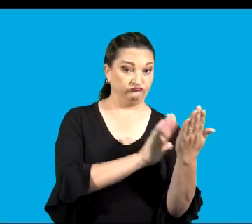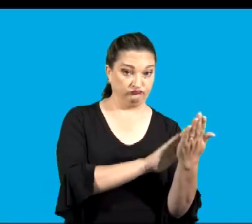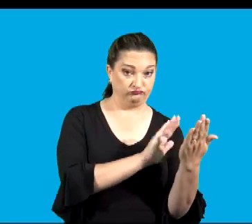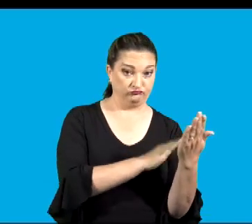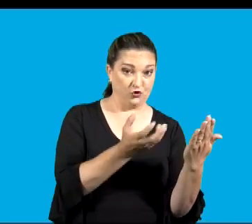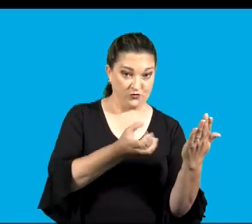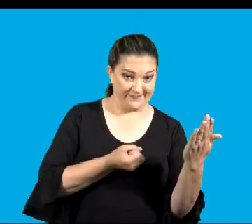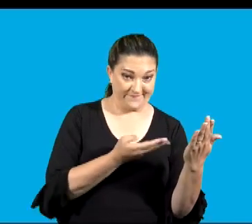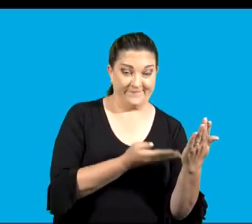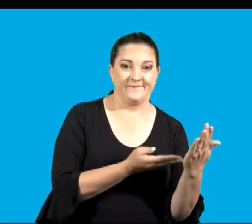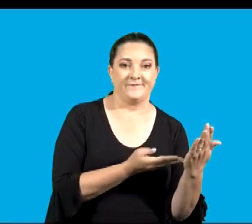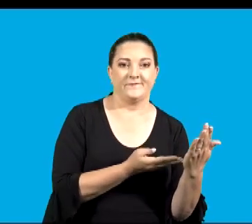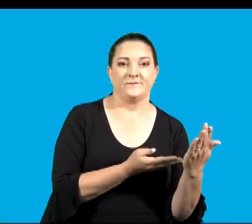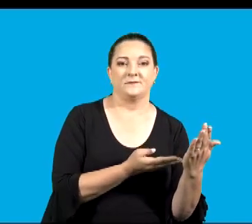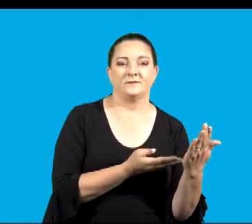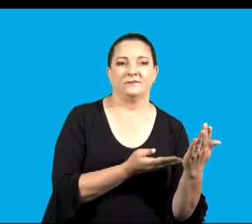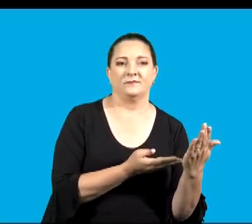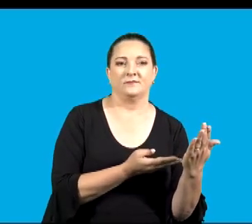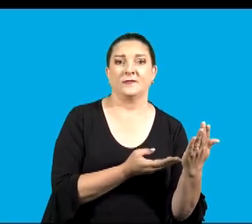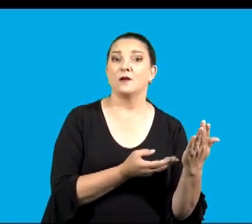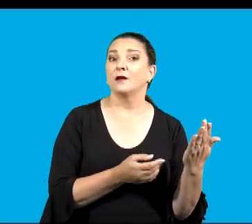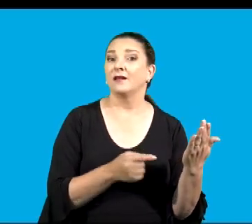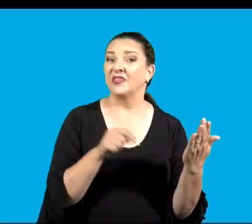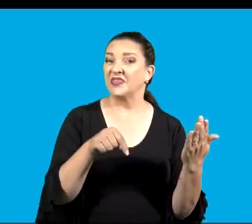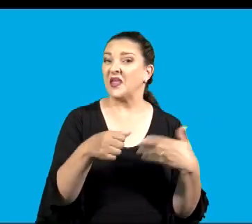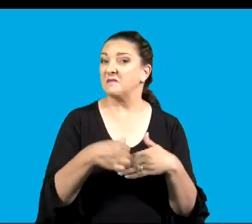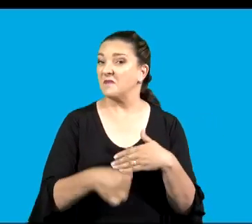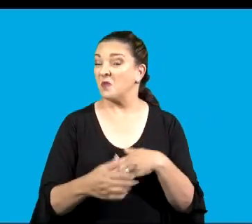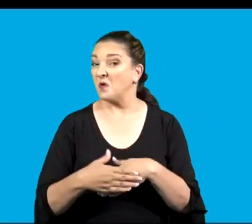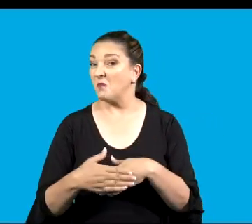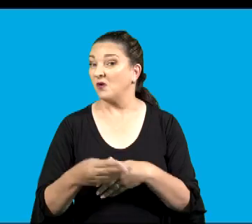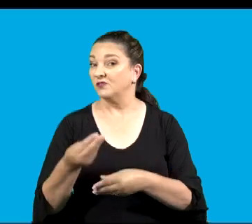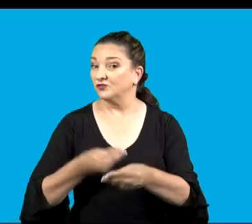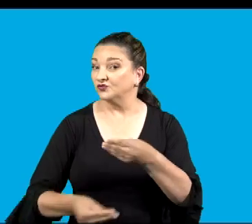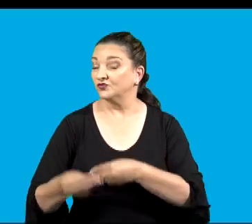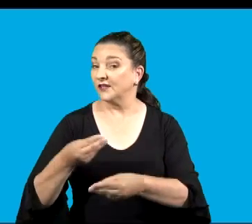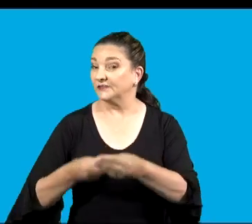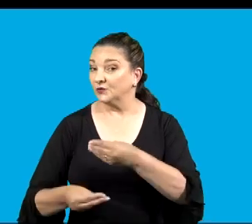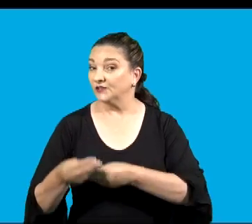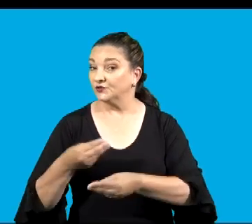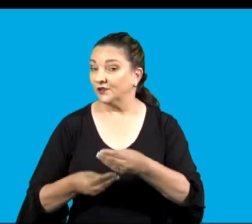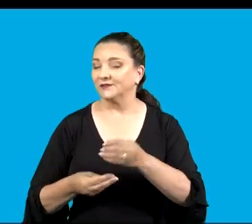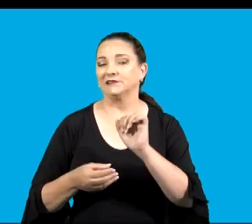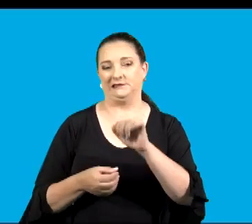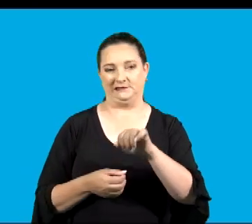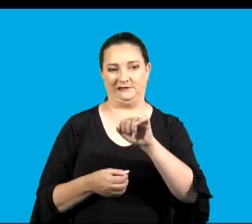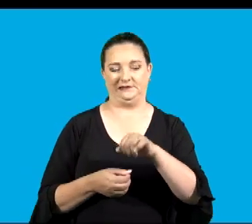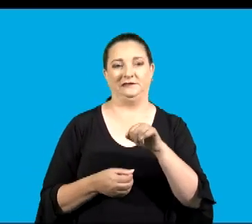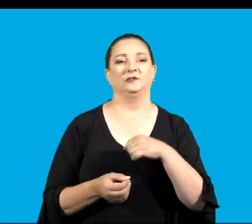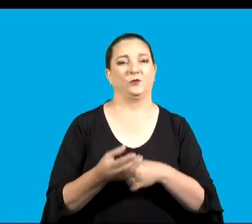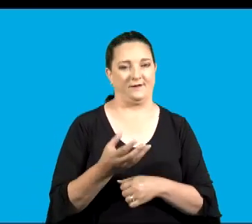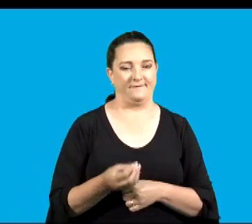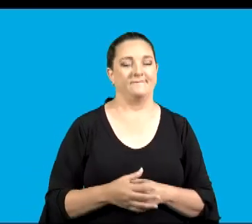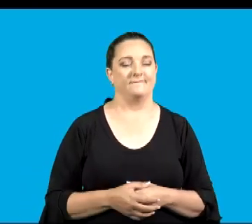on the 26th, did we go and make further transactions with our supplier? Yes, you can see